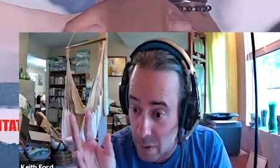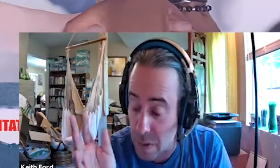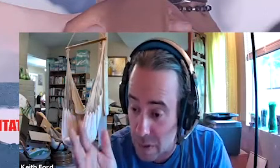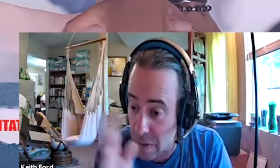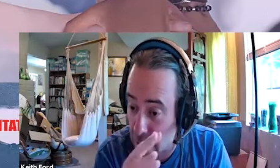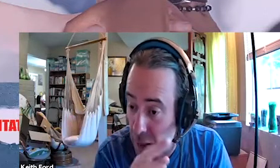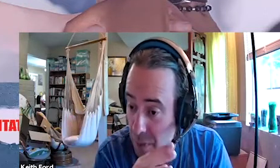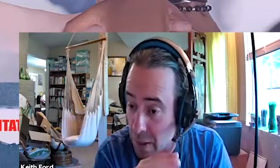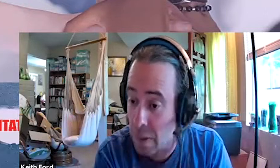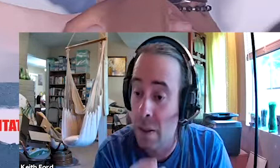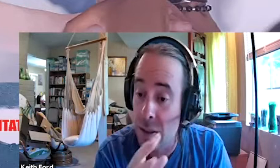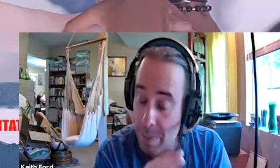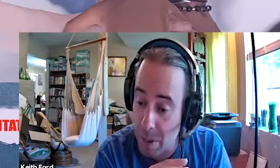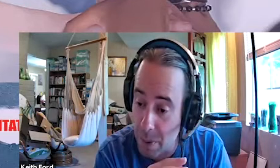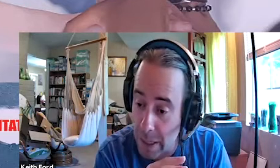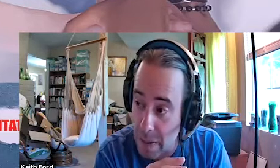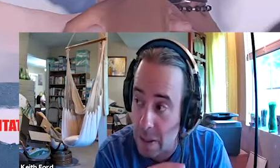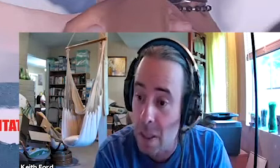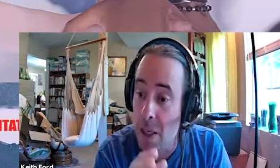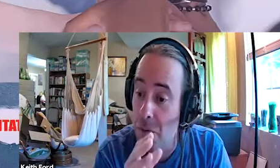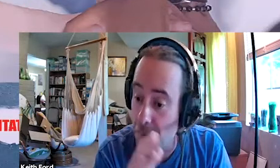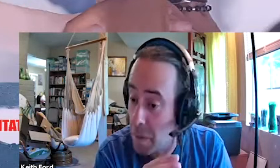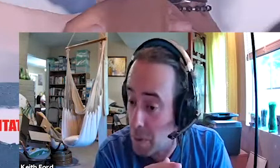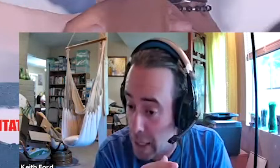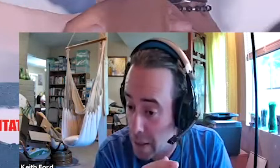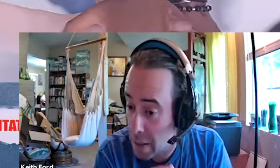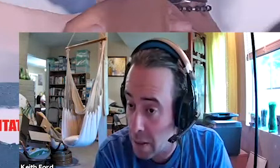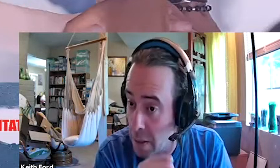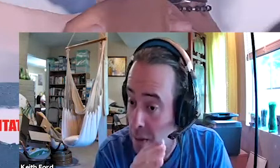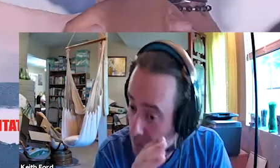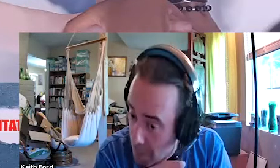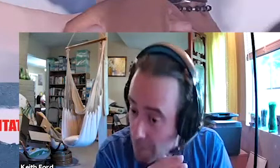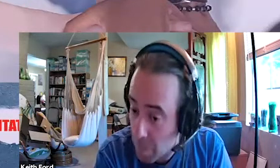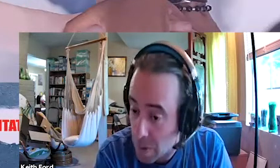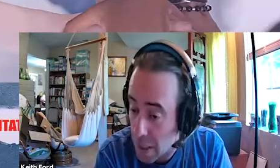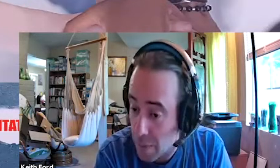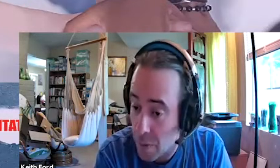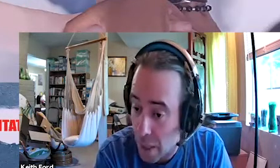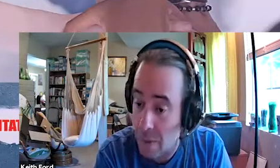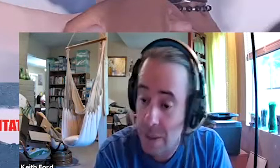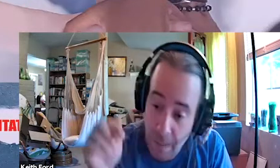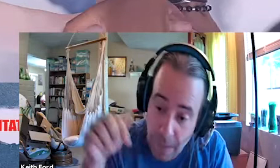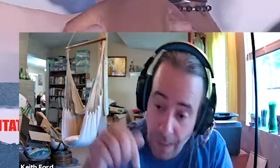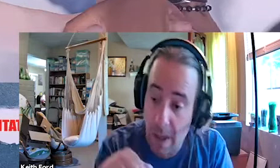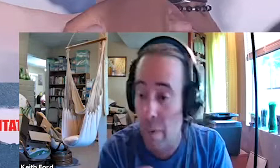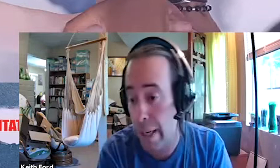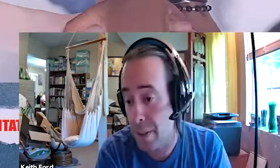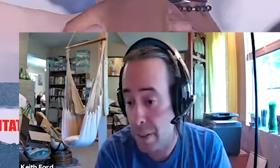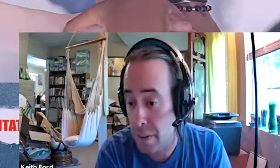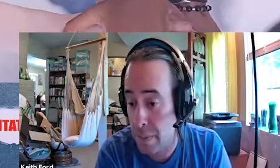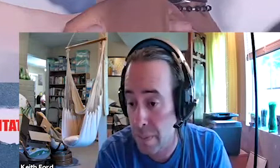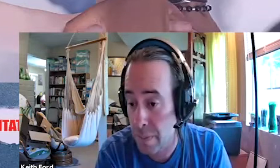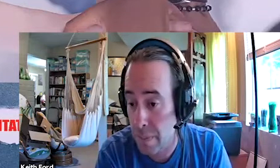3 years since that contract got put into place, 50% of the new hires have been from